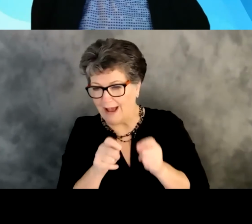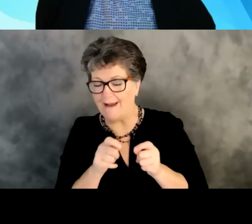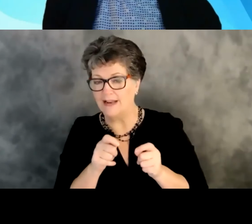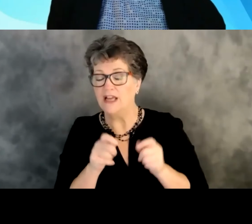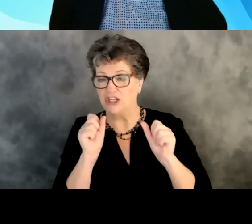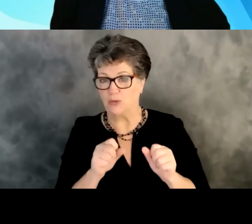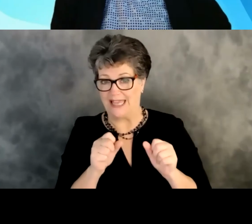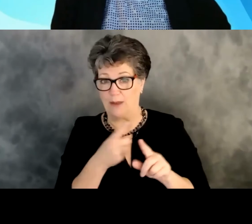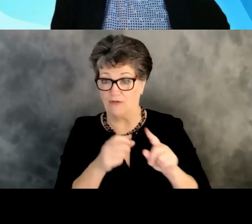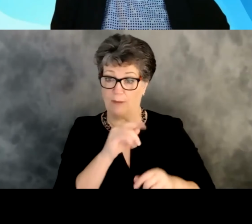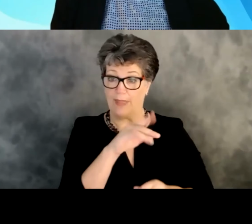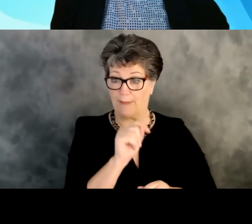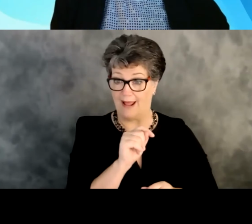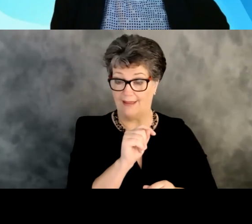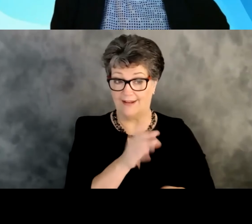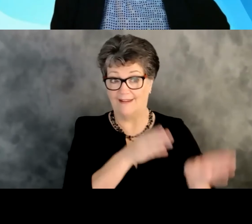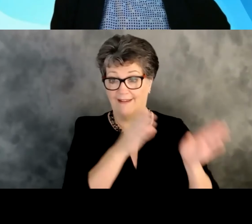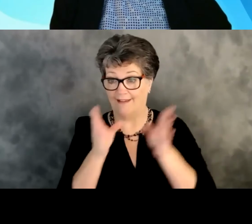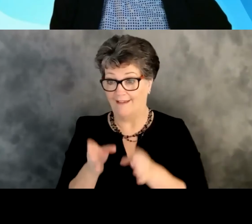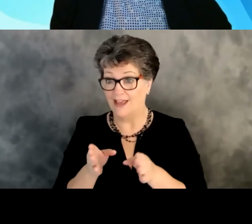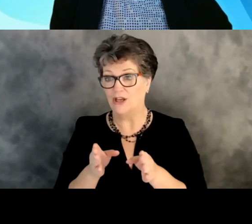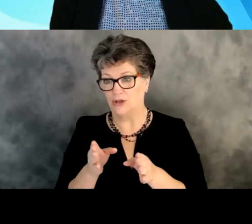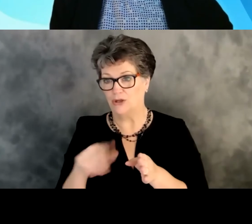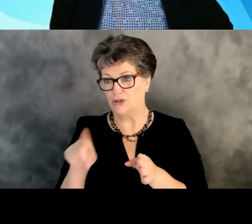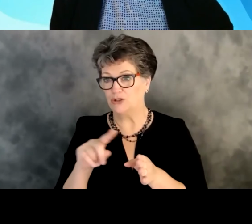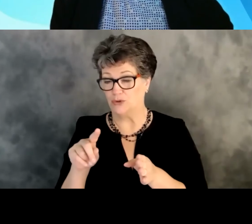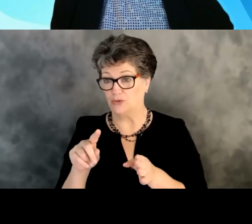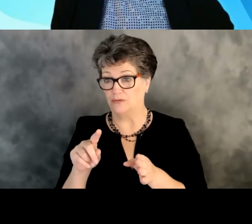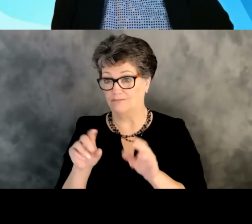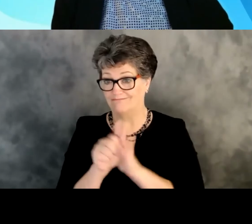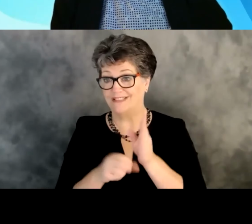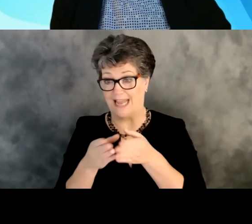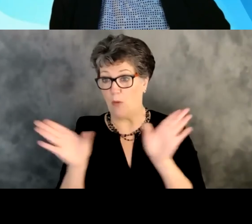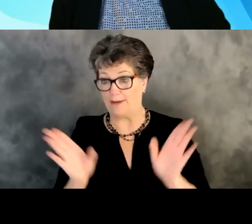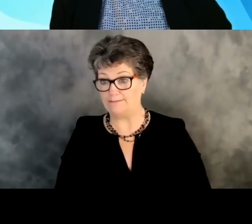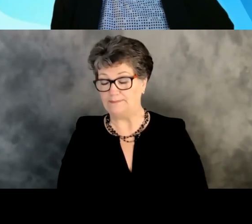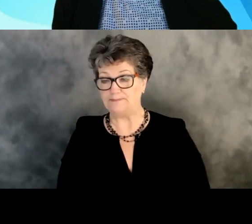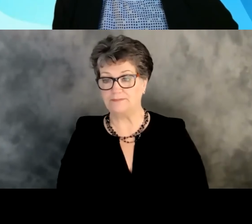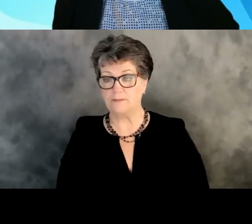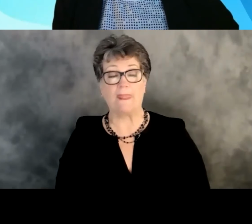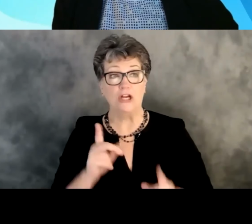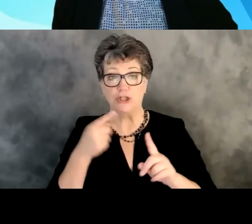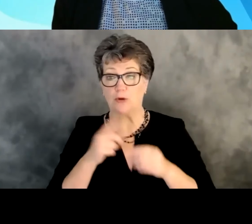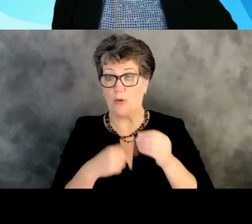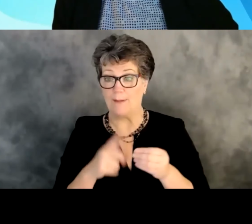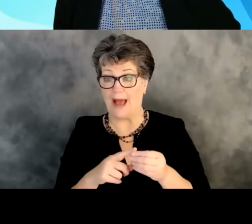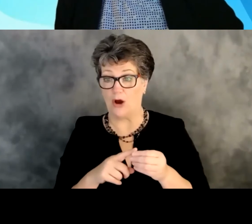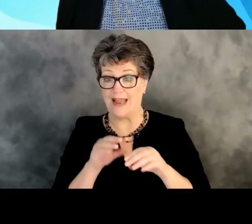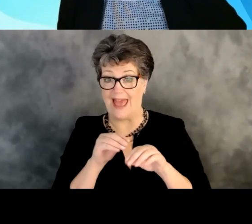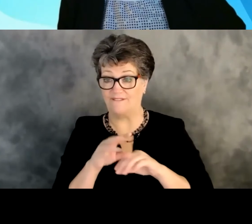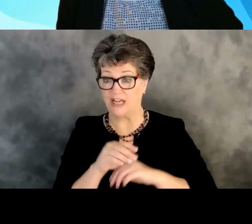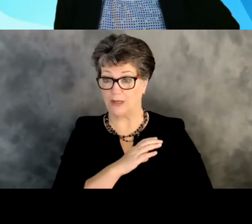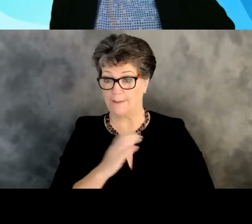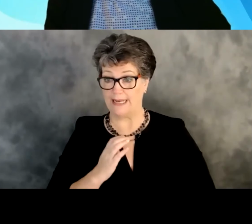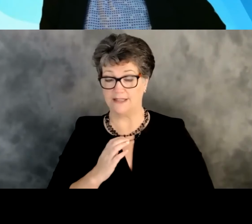can move from the pilot to the to statewide. To your point about advisory,